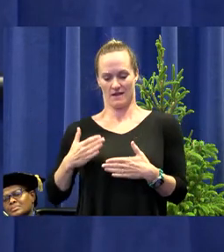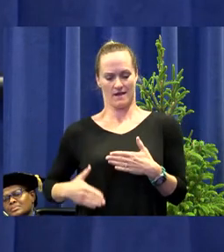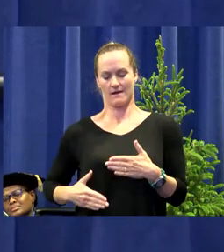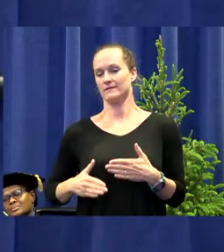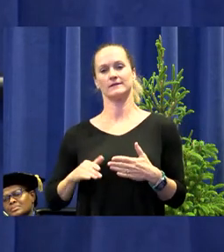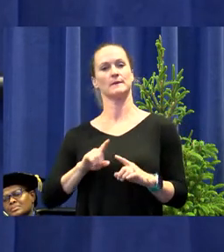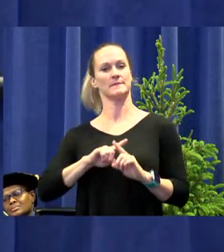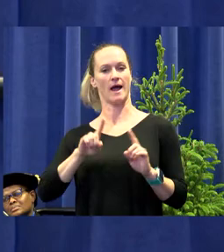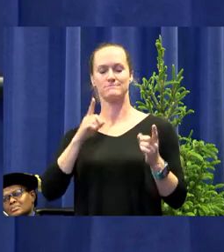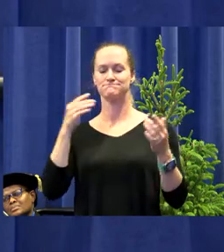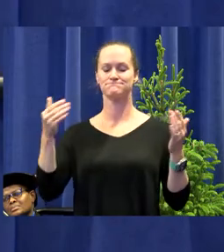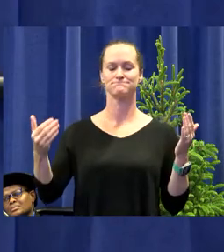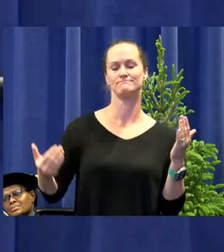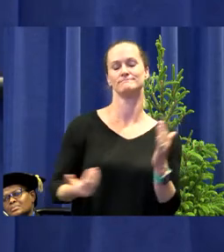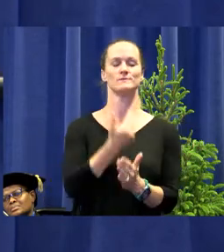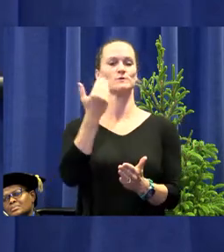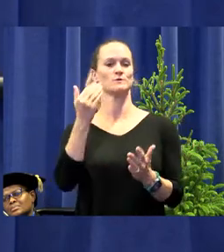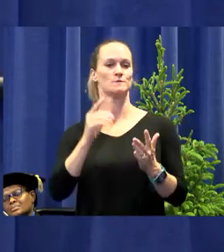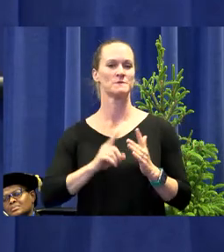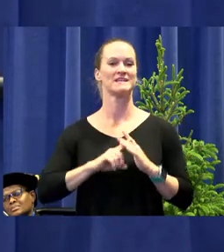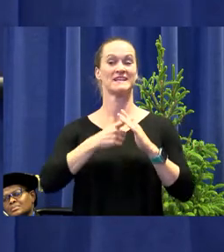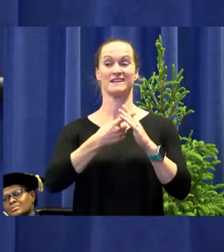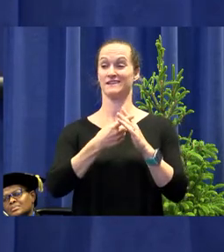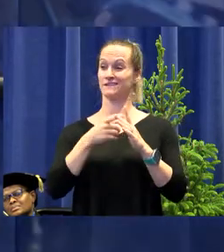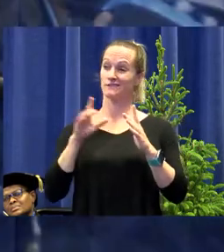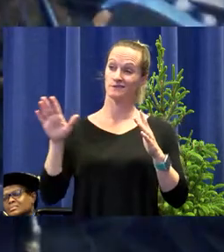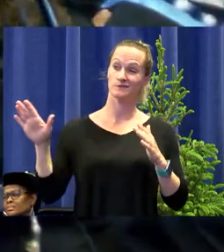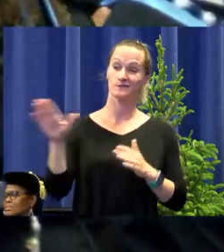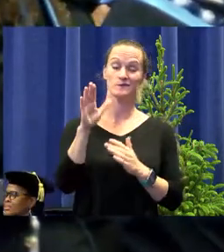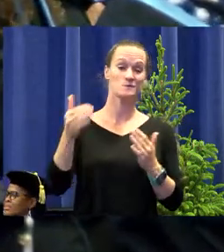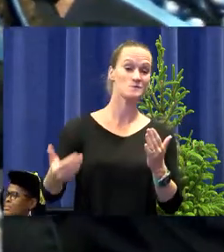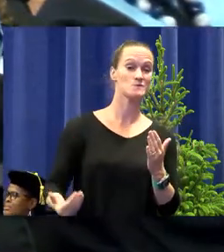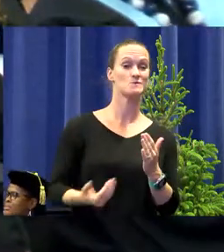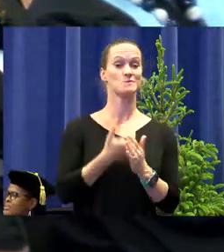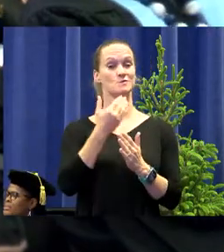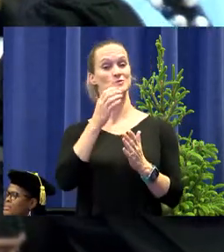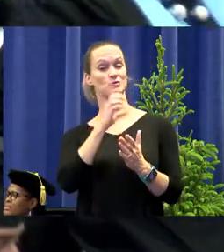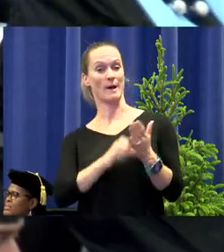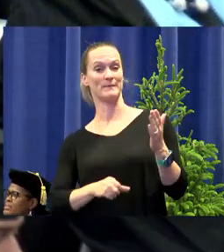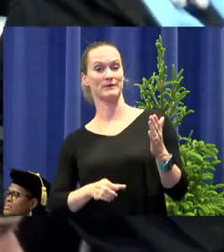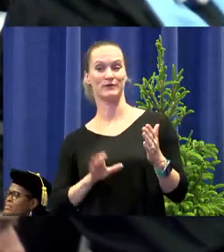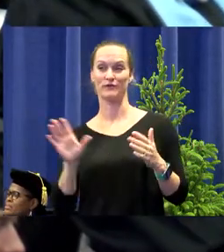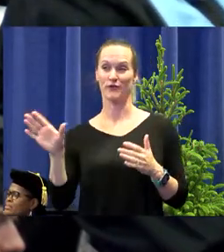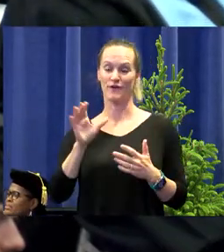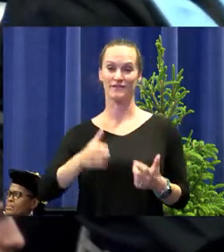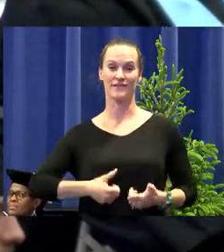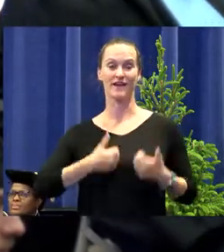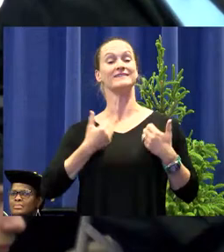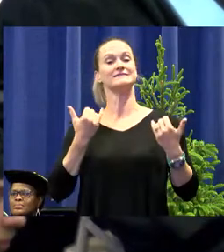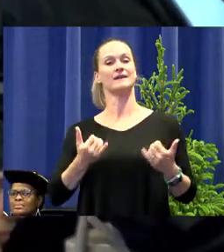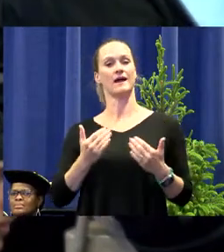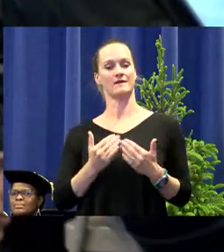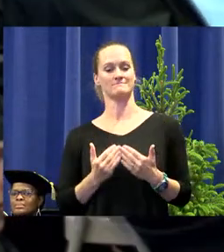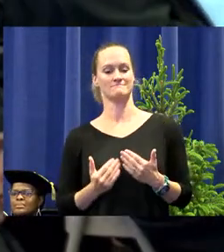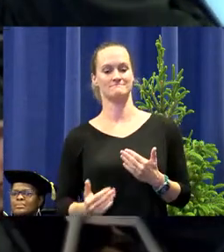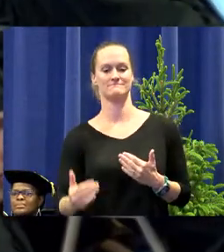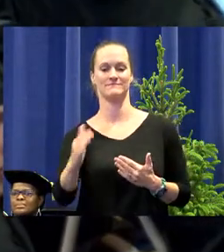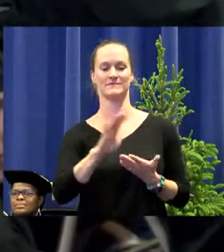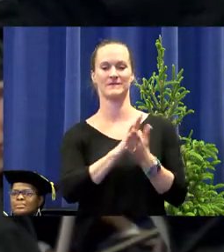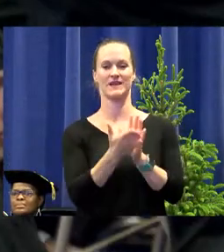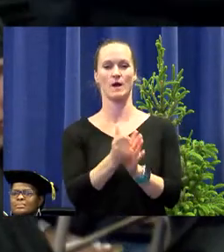but a remarkable beginning, the start of a new chapter in your lives as proud alumni of this